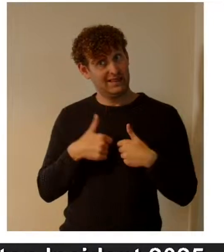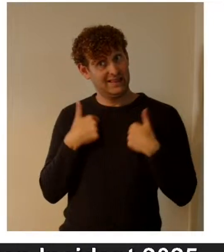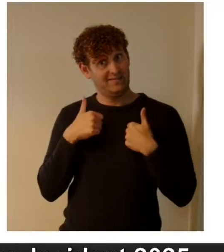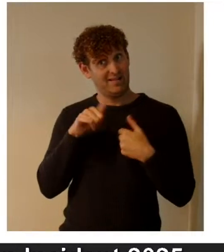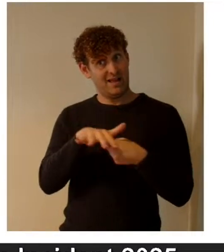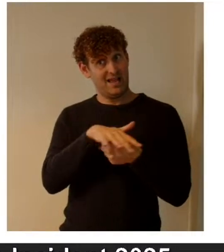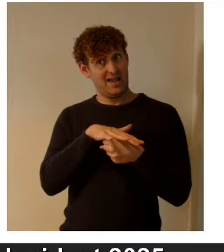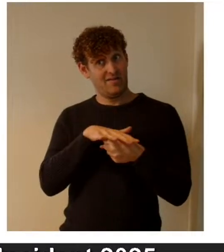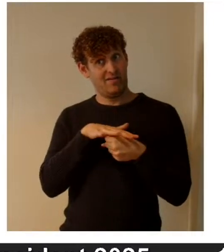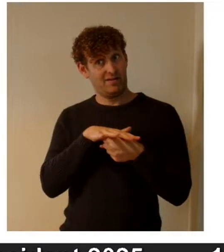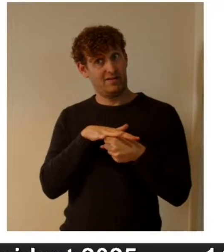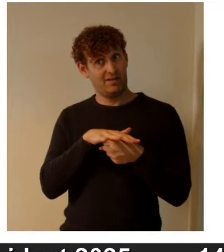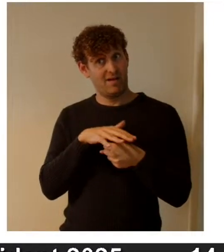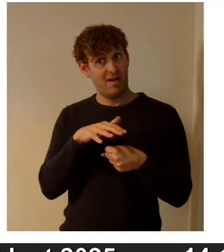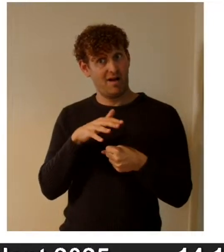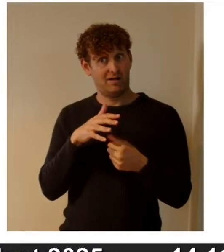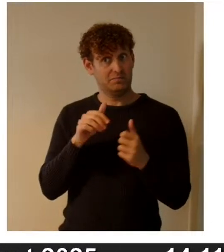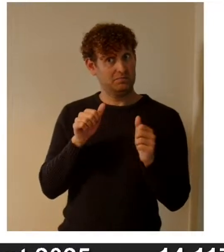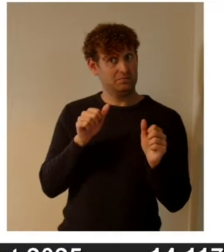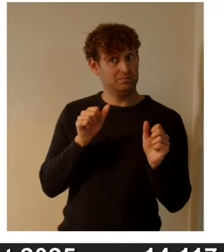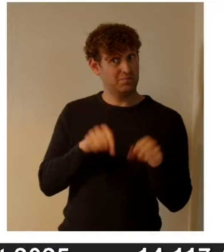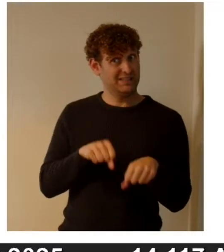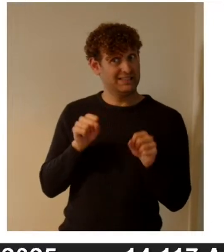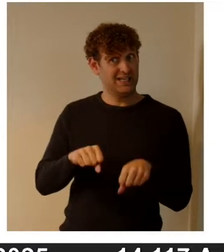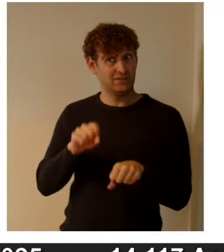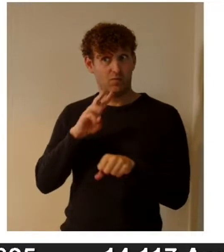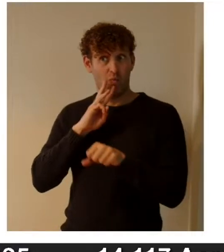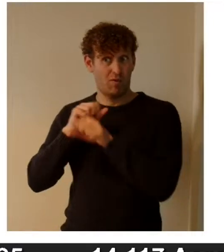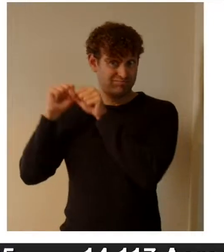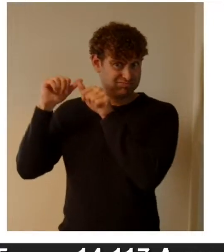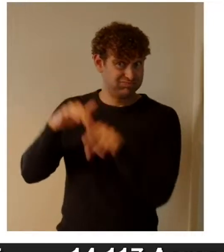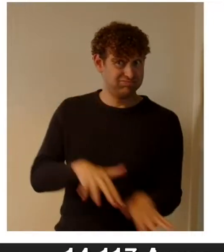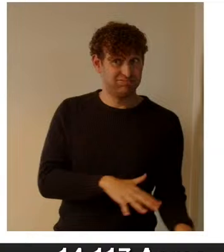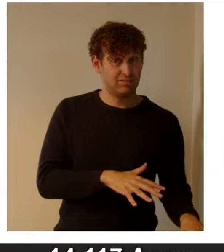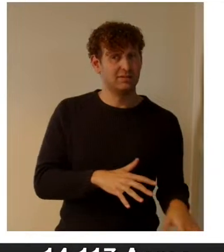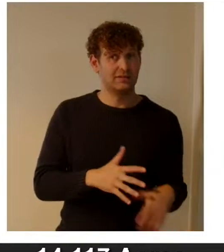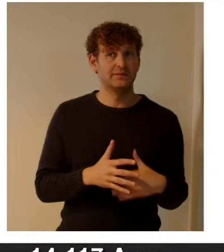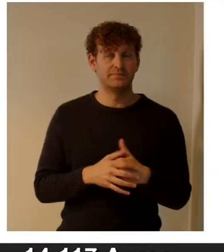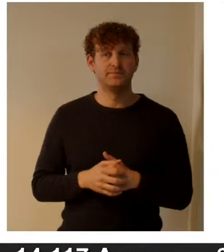debris flow are a potential hazard. Thank you.